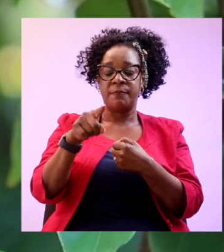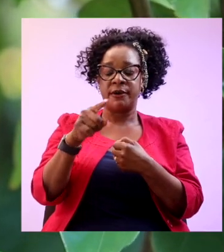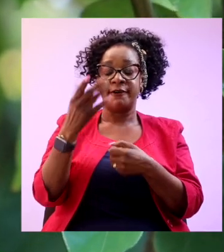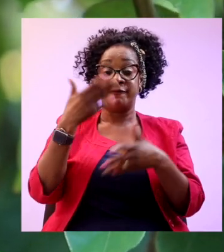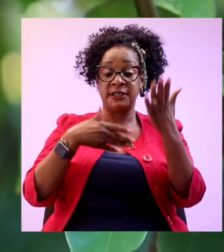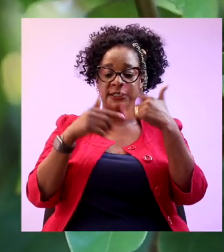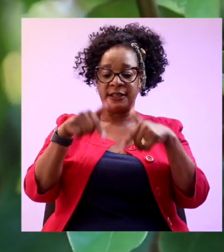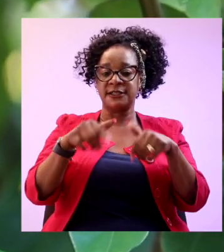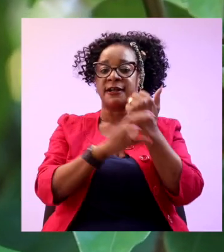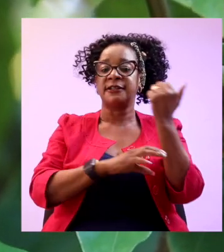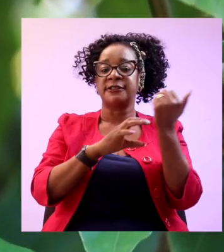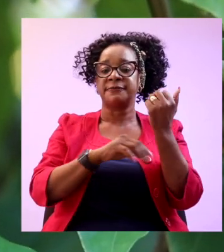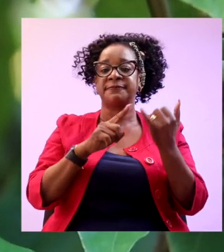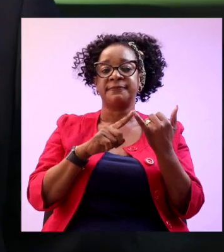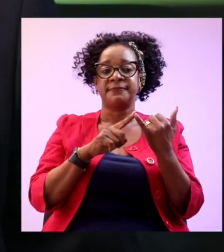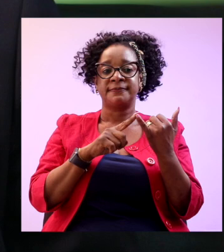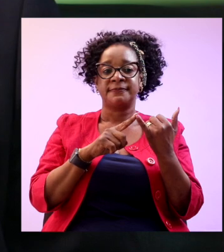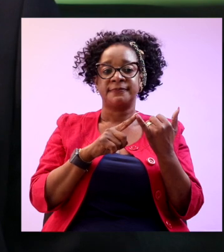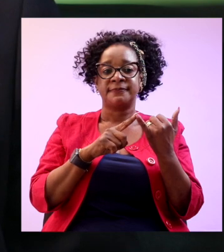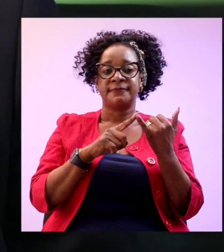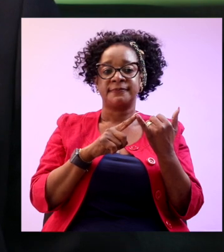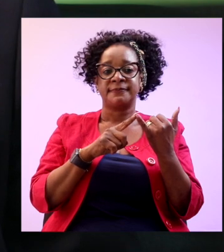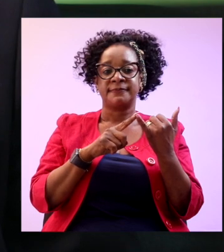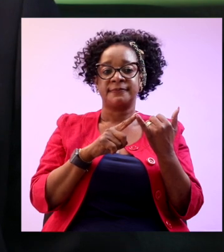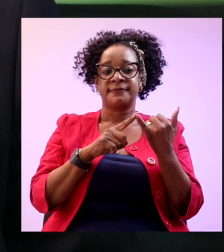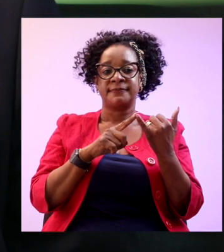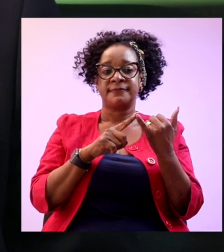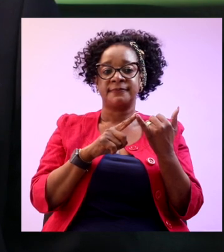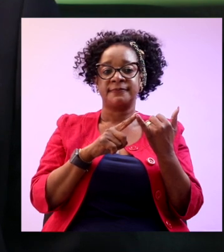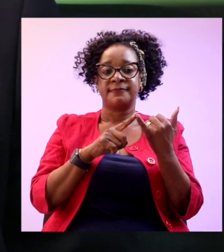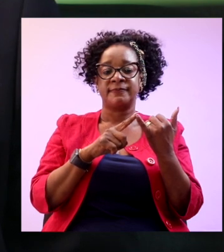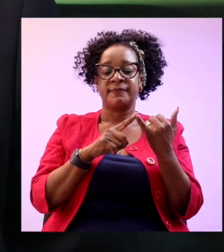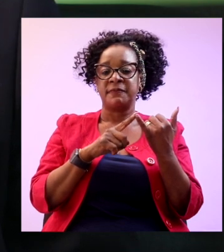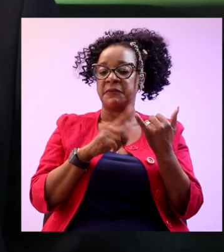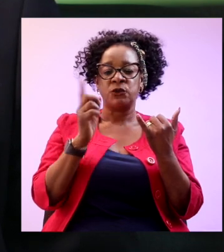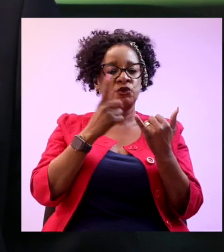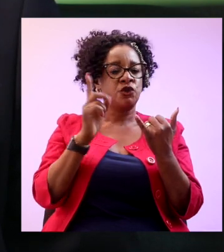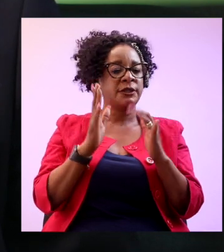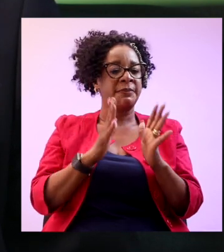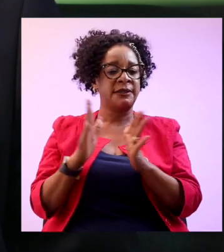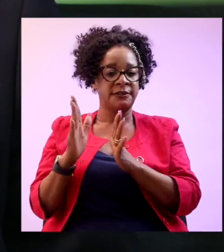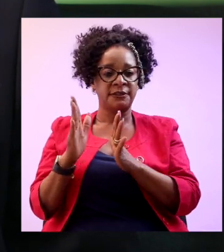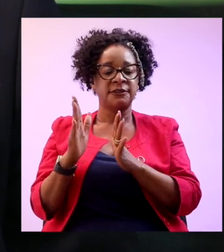faced in this country, one is, given that it was not scheduled,